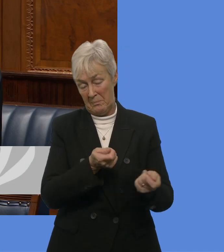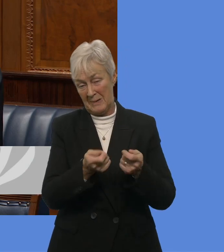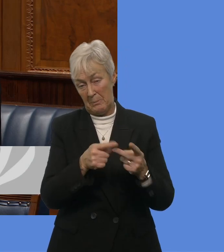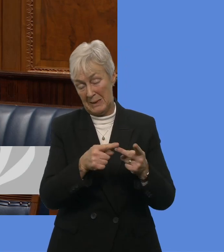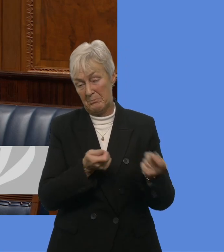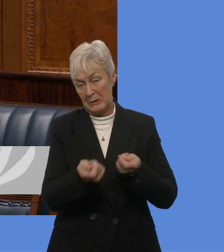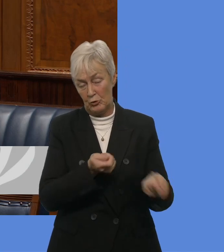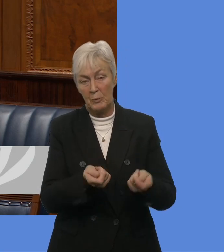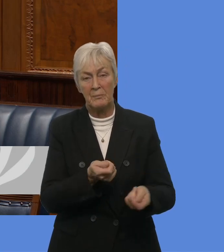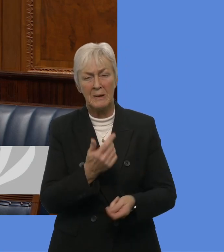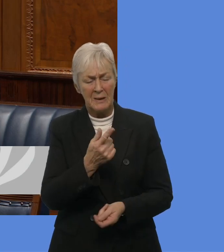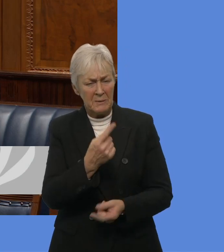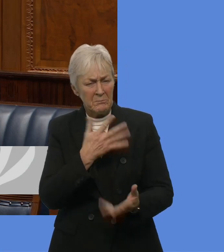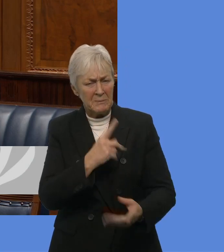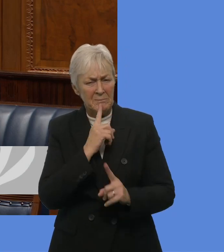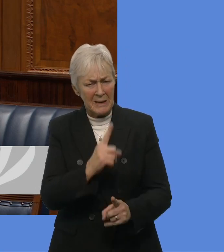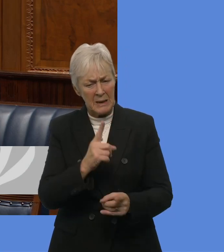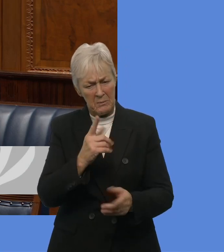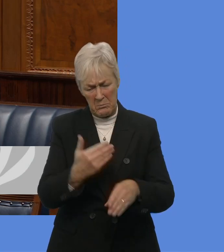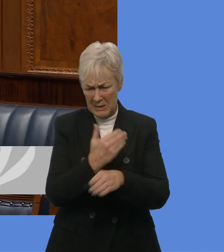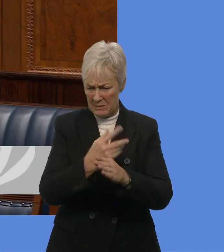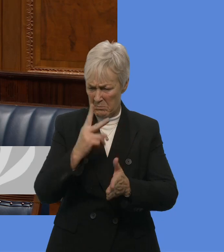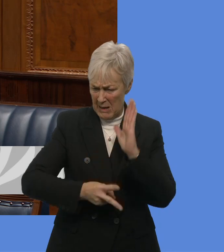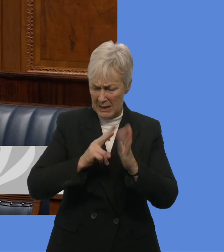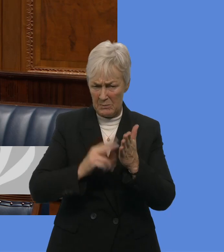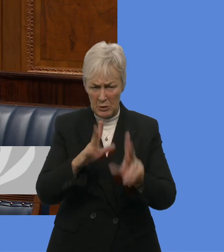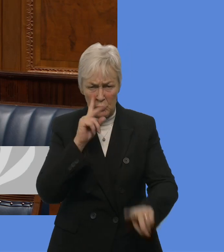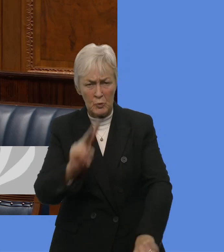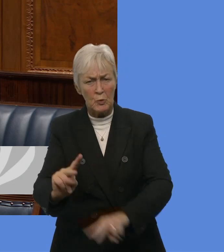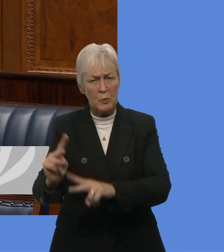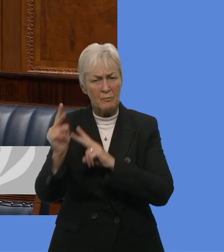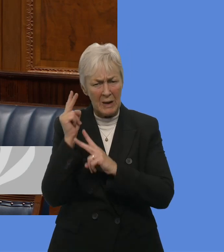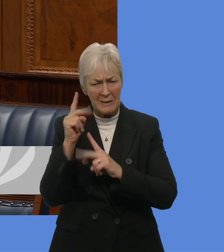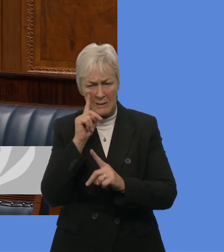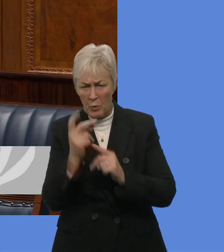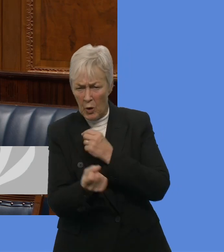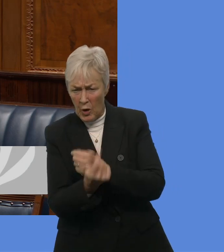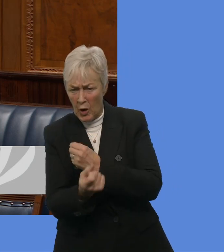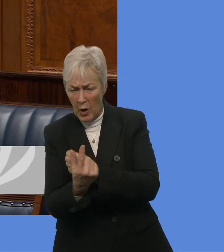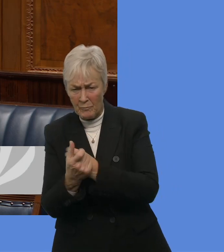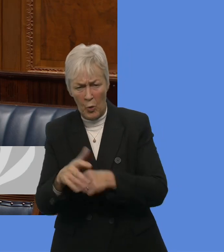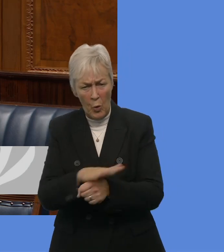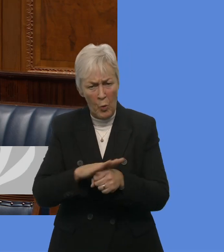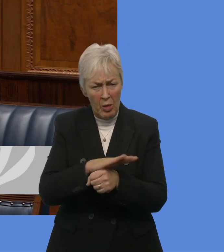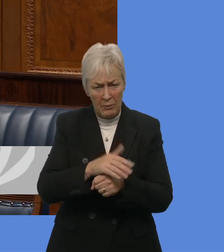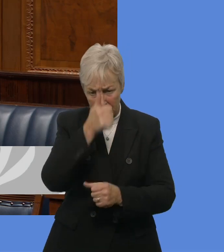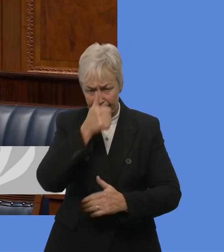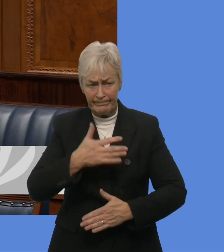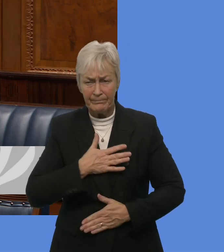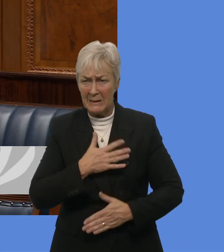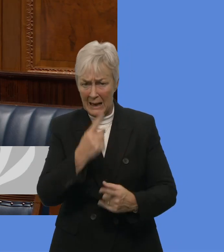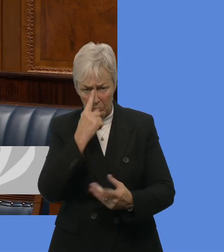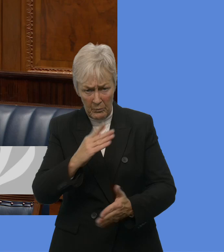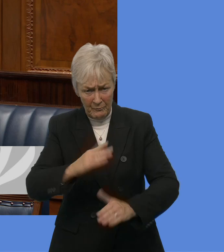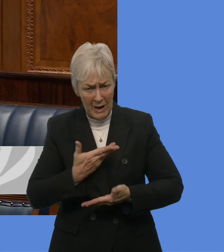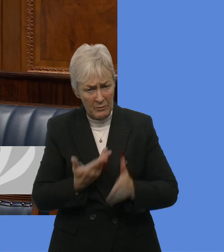just, previously it was said that the business plan would be revised now that the outcome of the internal relocation exercise is known. Can you provide us with